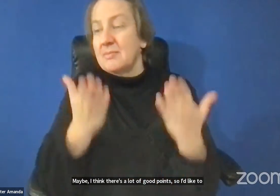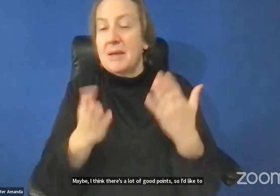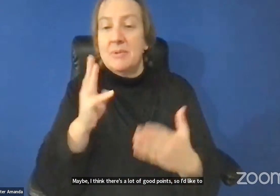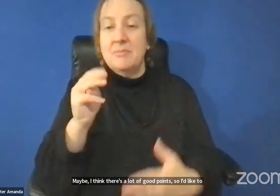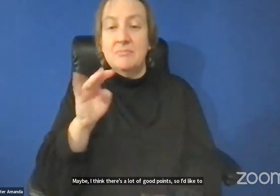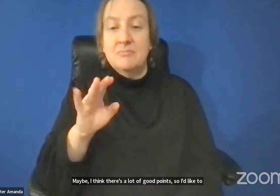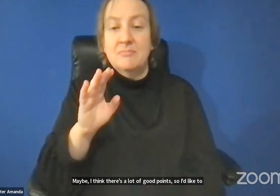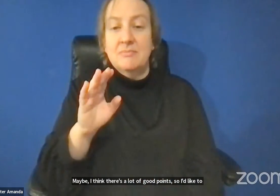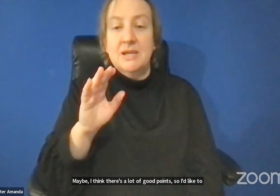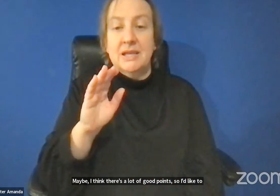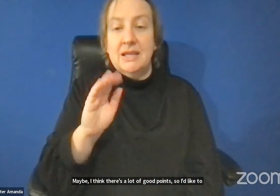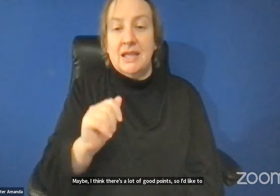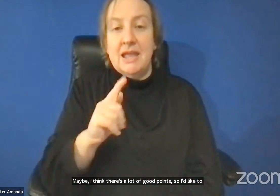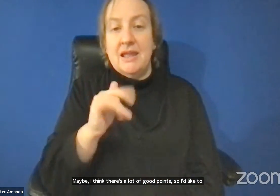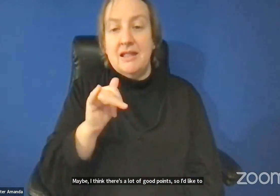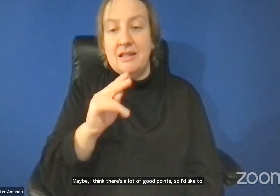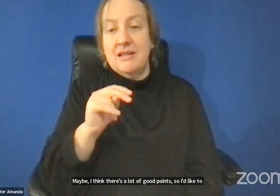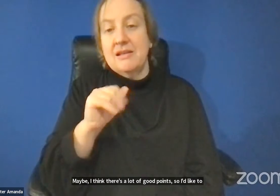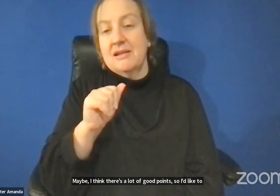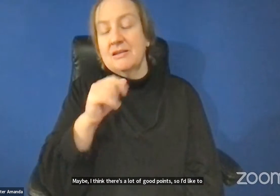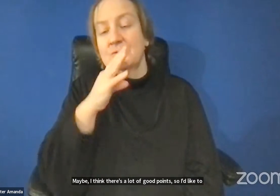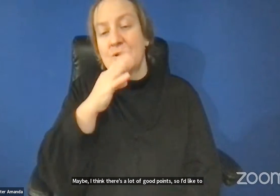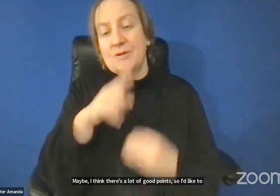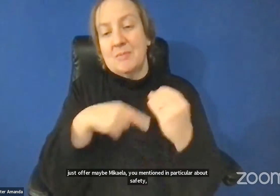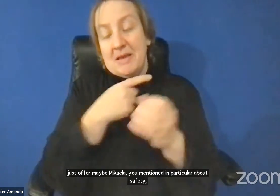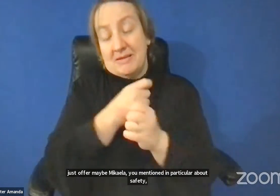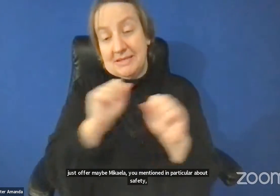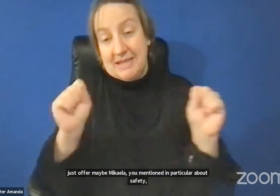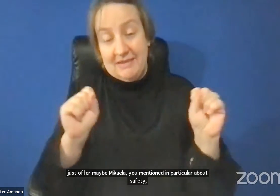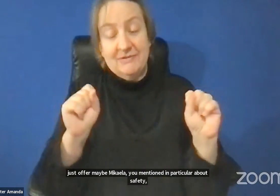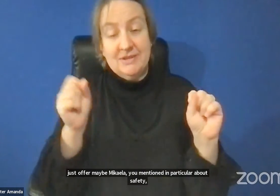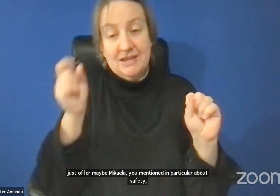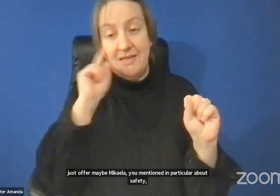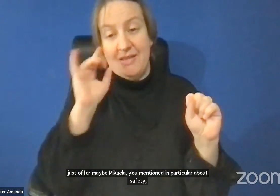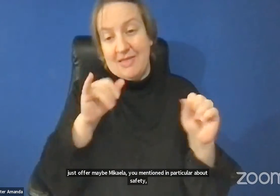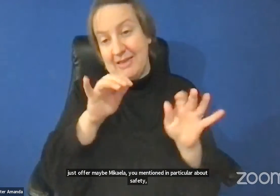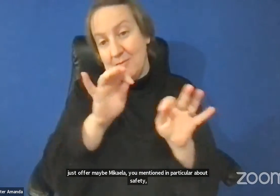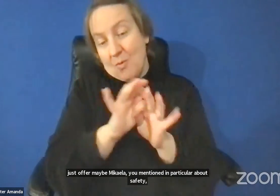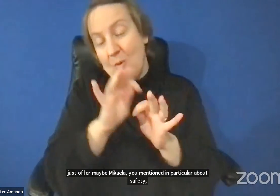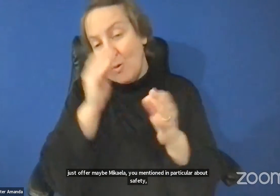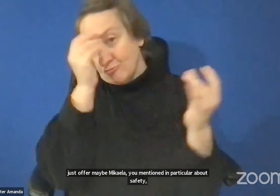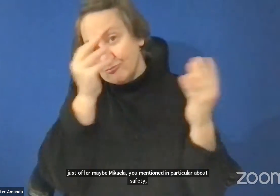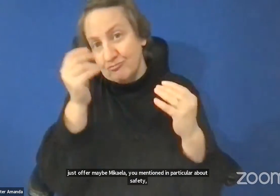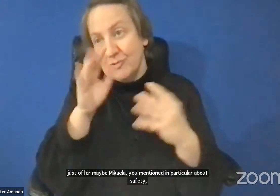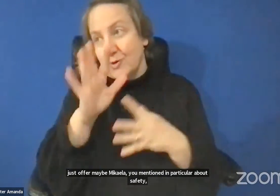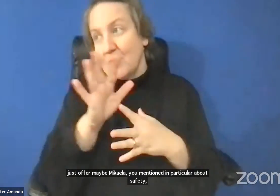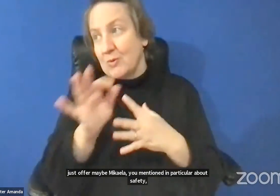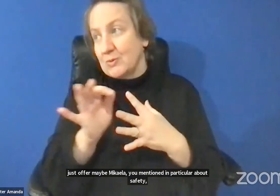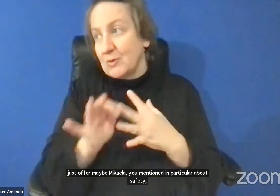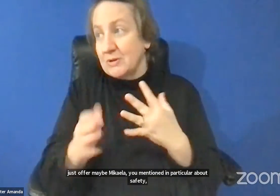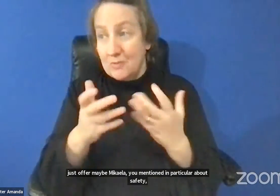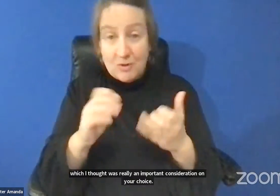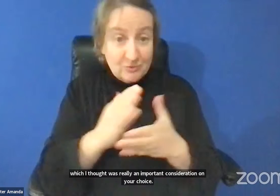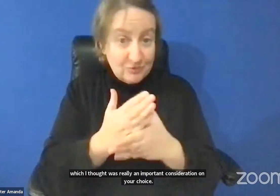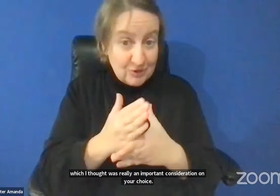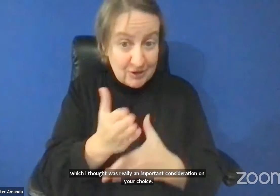you mentioned in particular about safety, which I thought was really an important consideration on your choice. You want to share